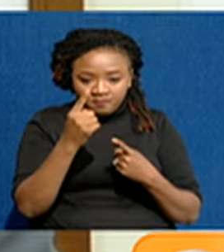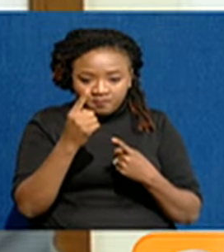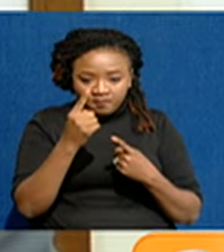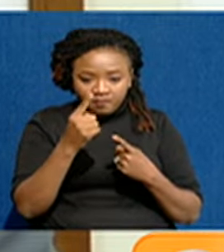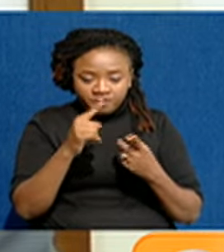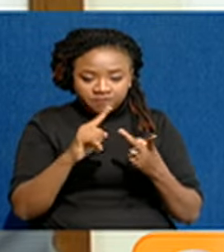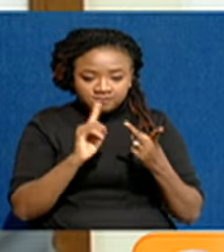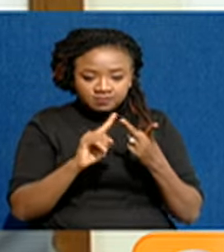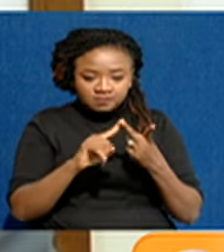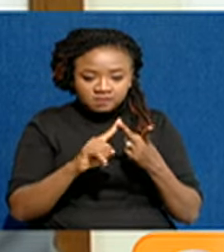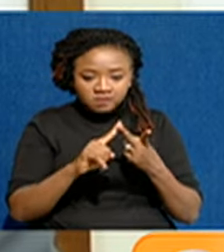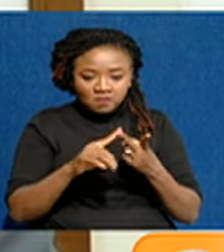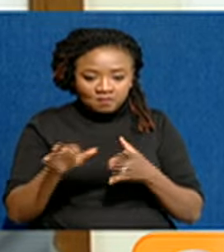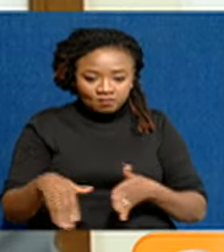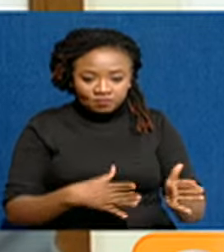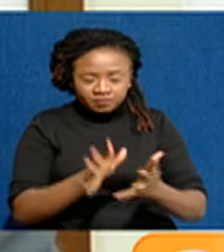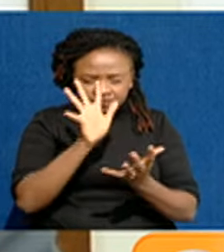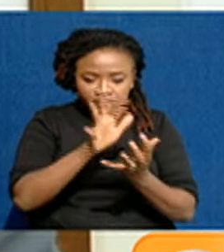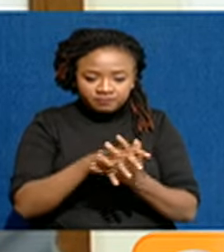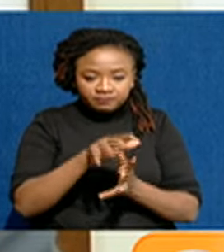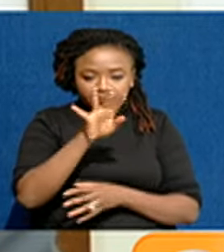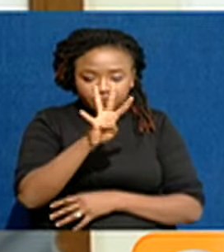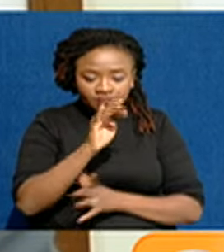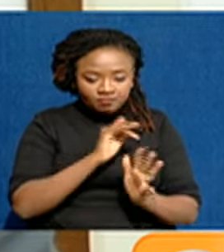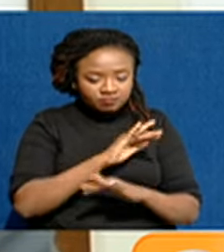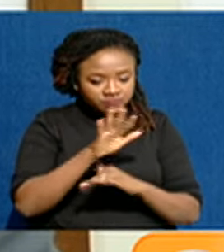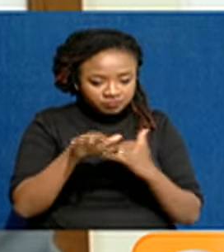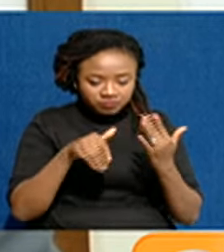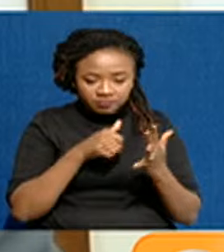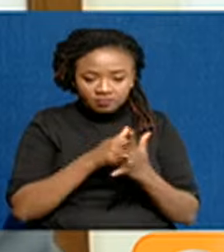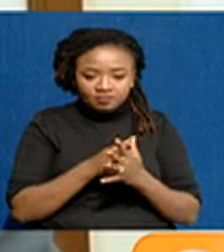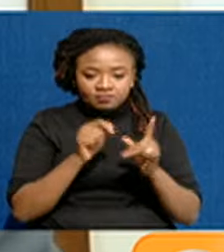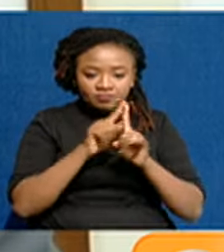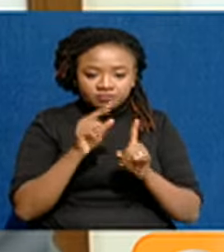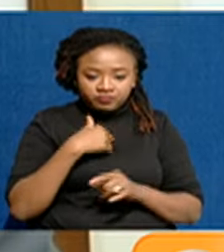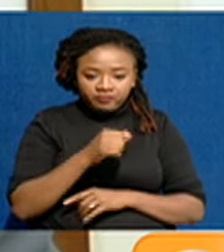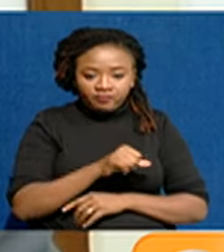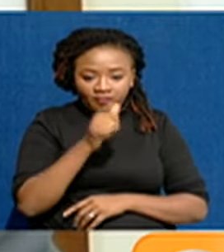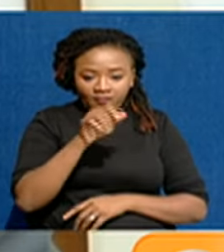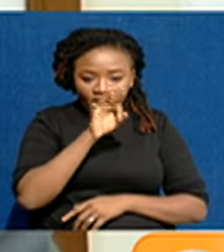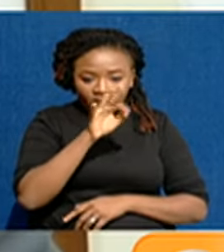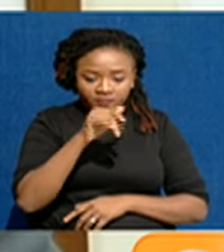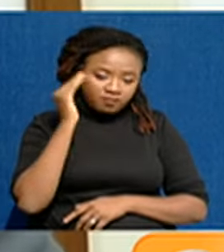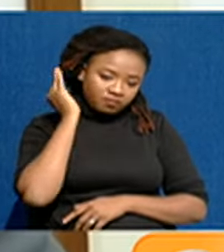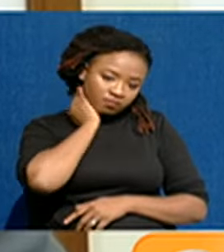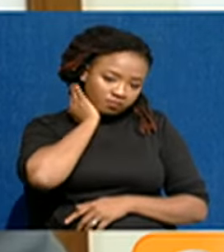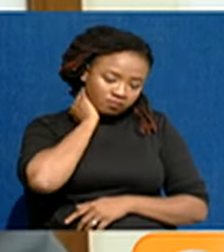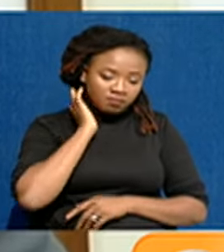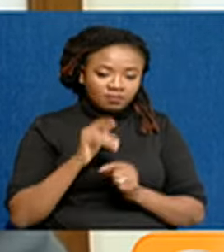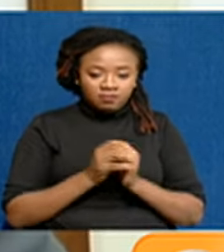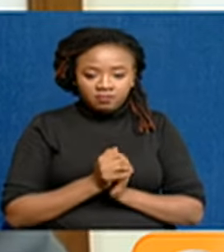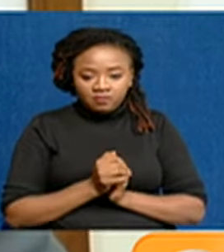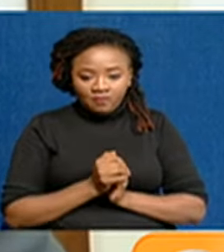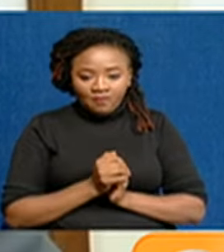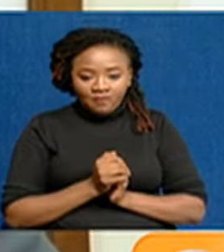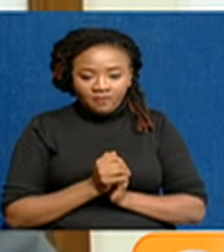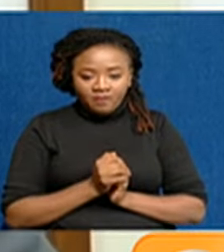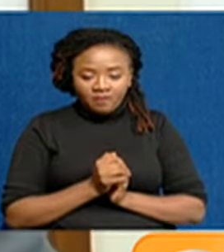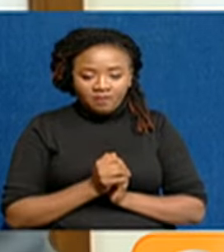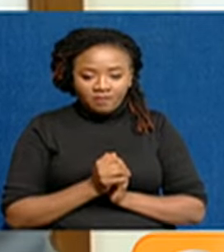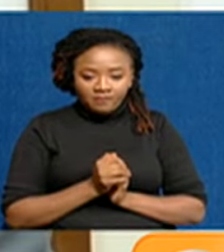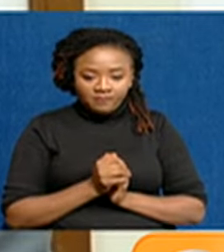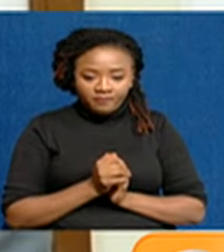from Tana River of 4. All of the way, like we have another 3 from Moranga. Today we have 2 from Sindo in